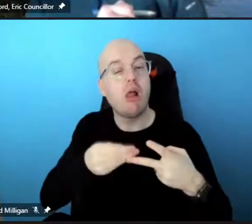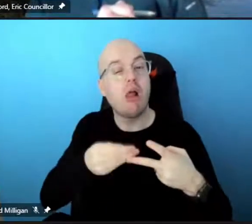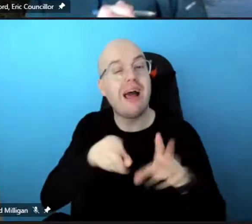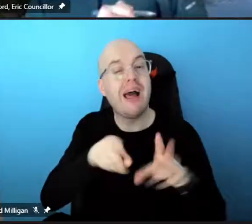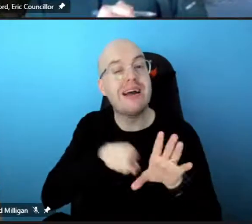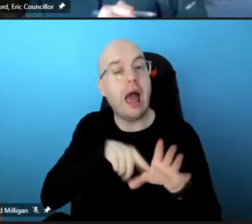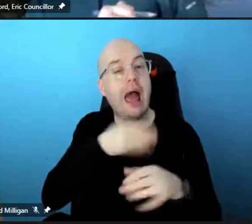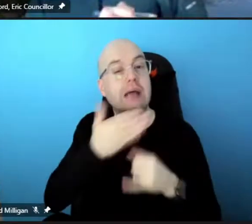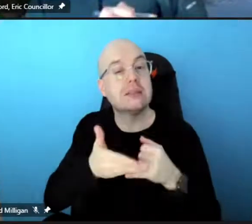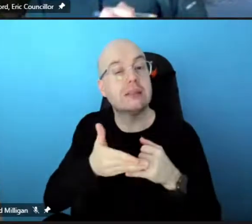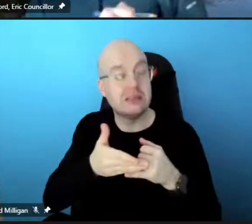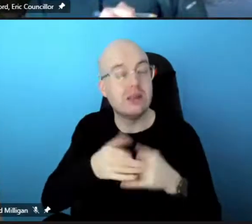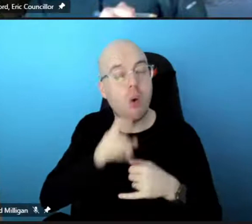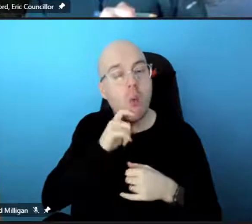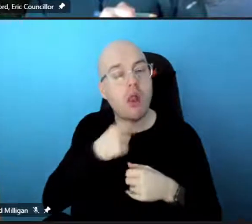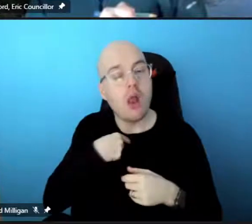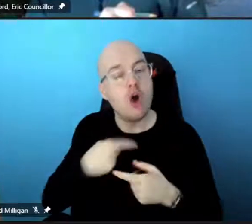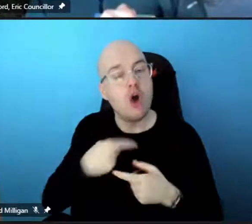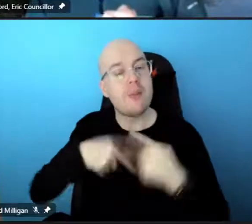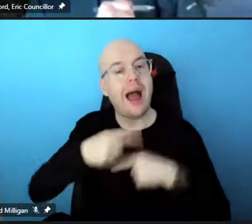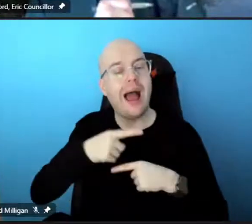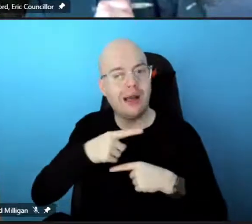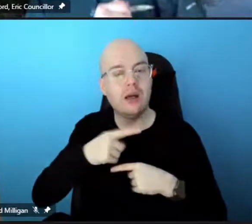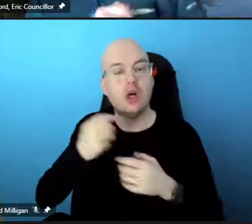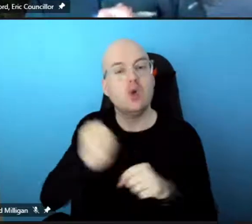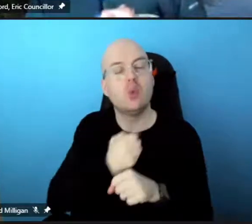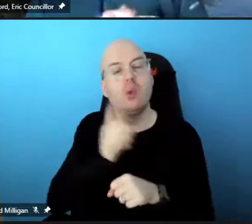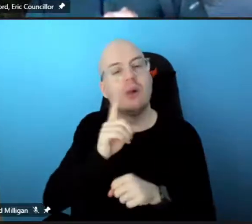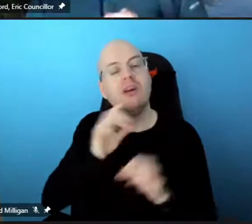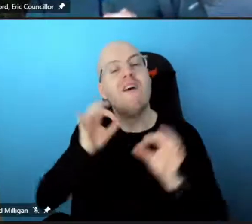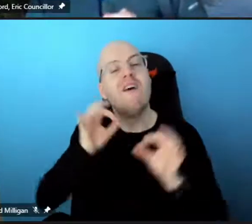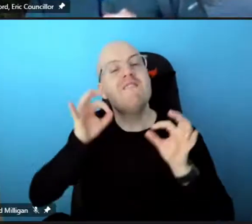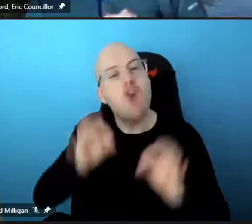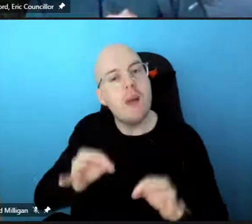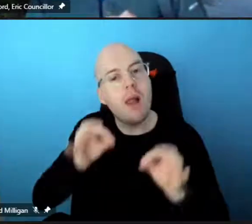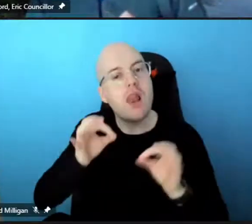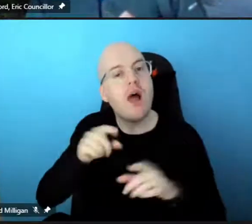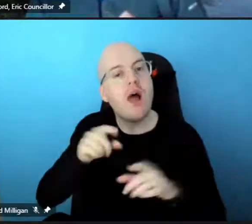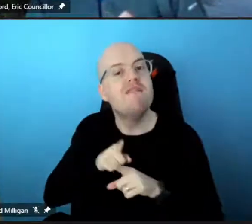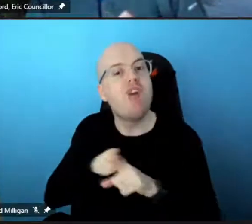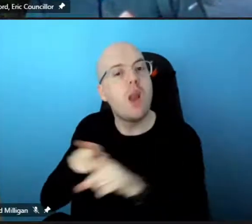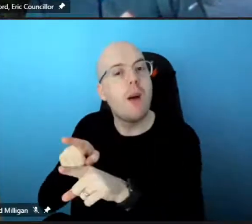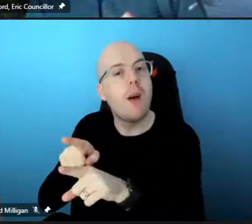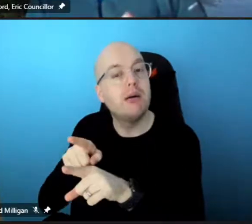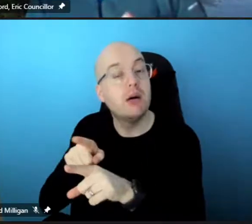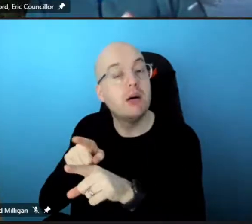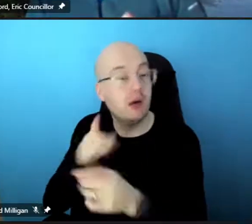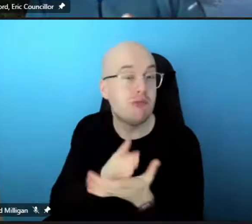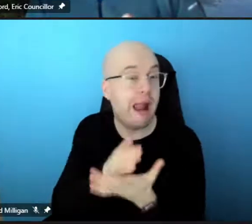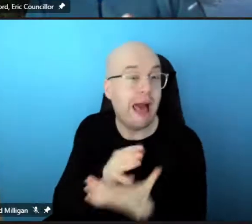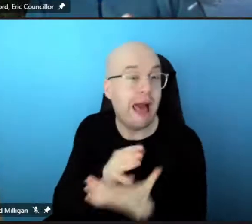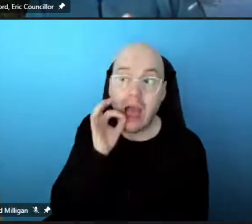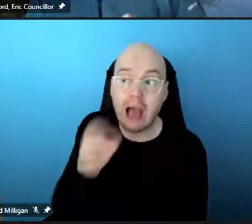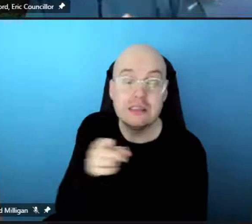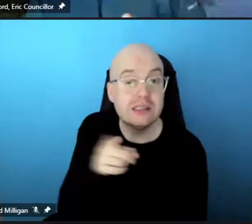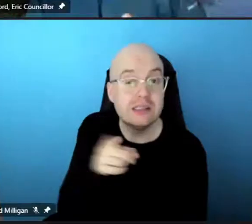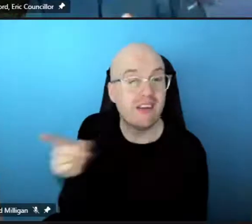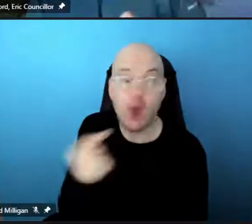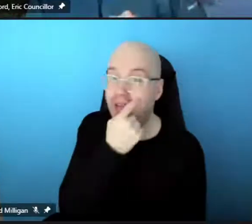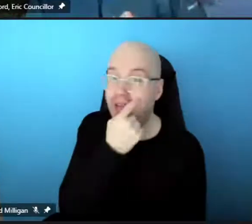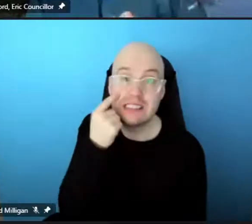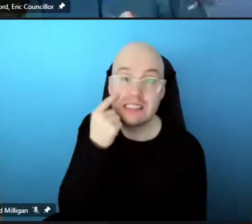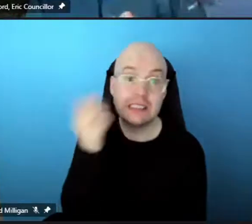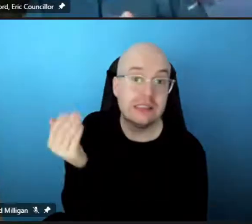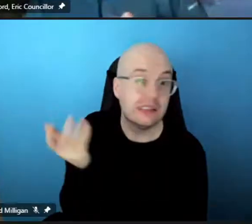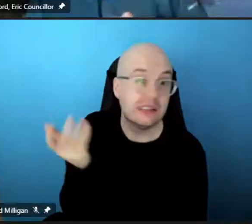we'll actually go back and do some what we call formal follow-ups, actually just asking people for the evidence that the action has been completed. So we'll look